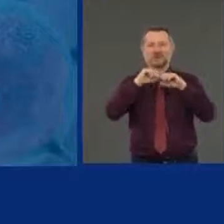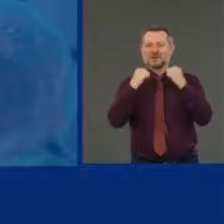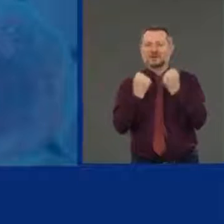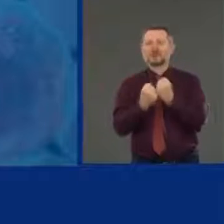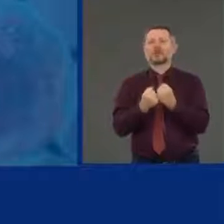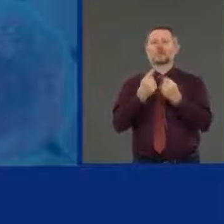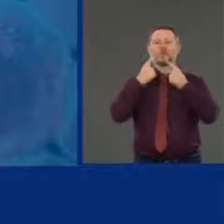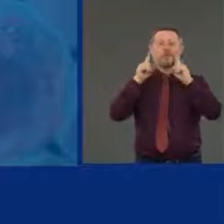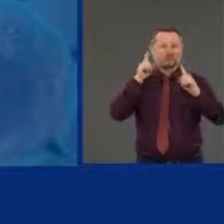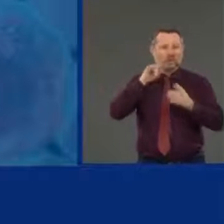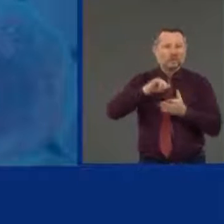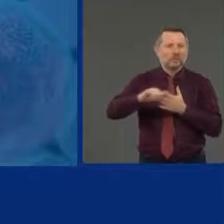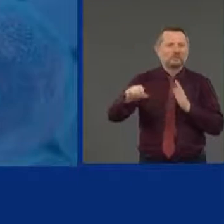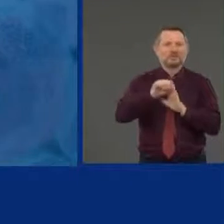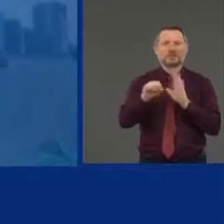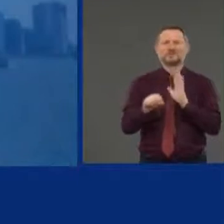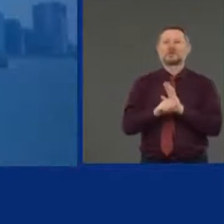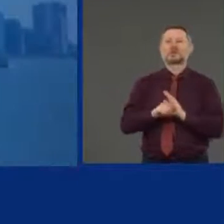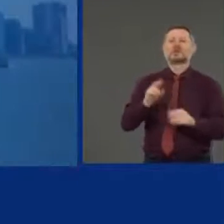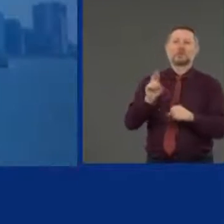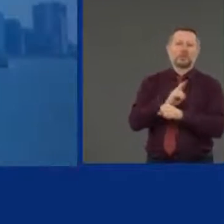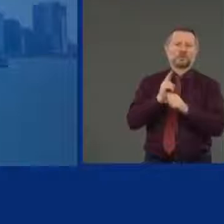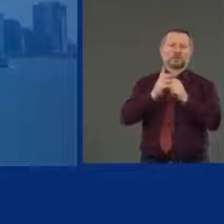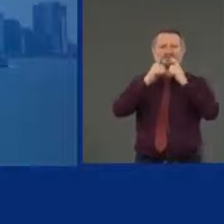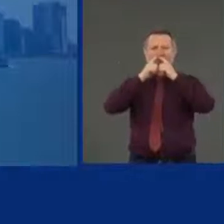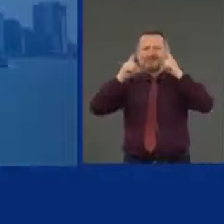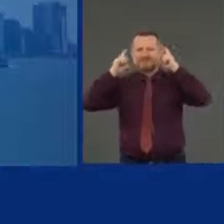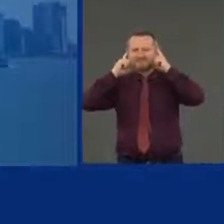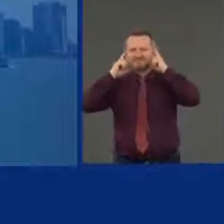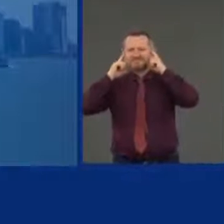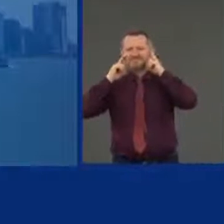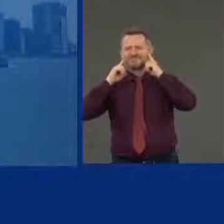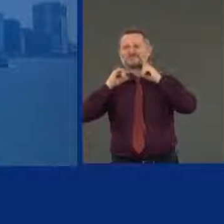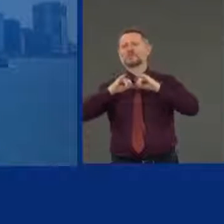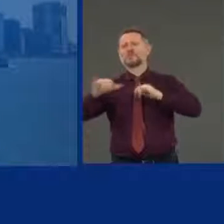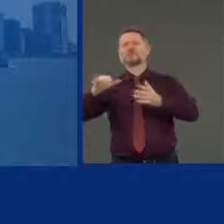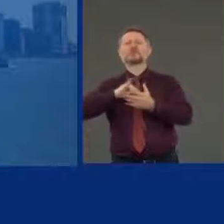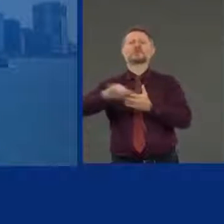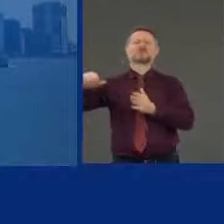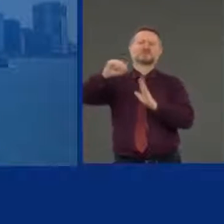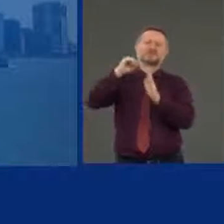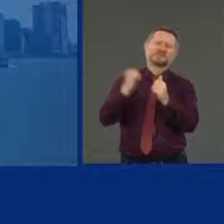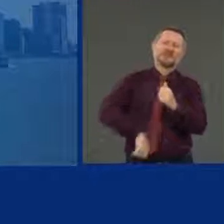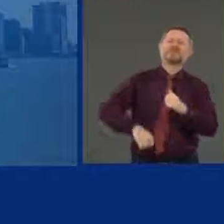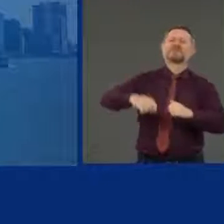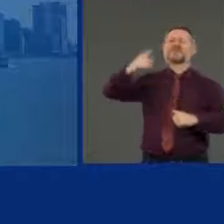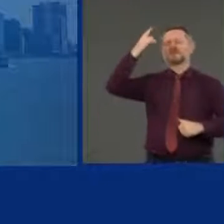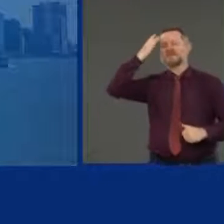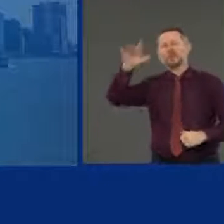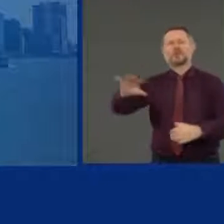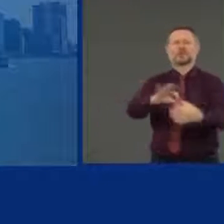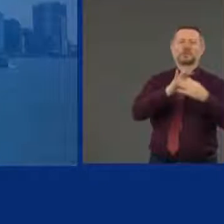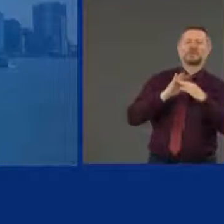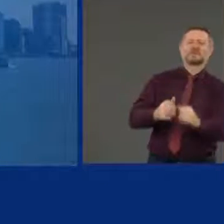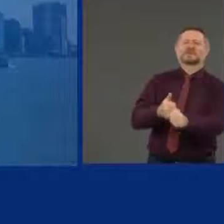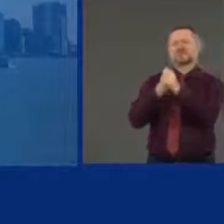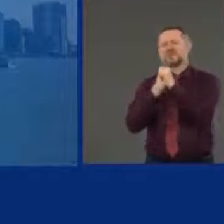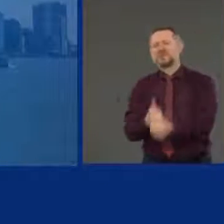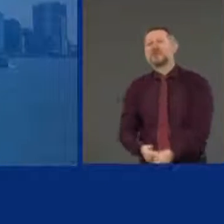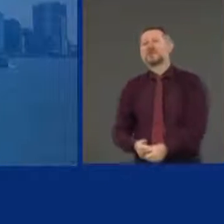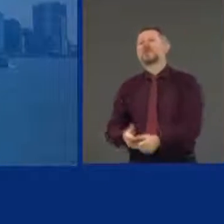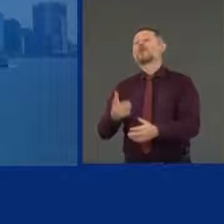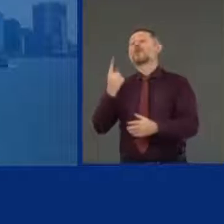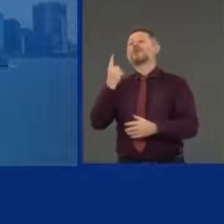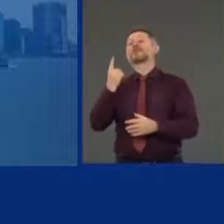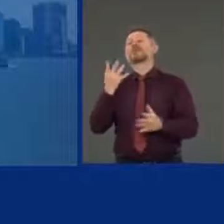York. Wear a mask. And be New York tough, smart, united, disciplined, and most of all,